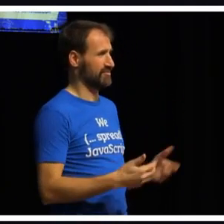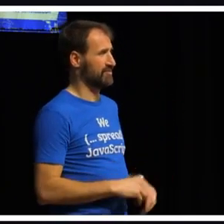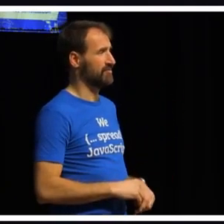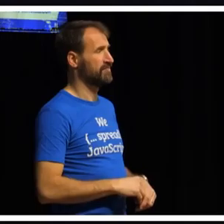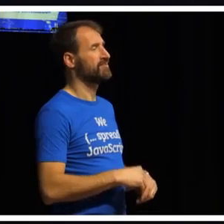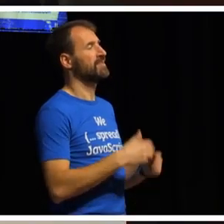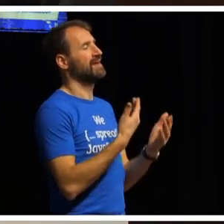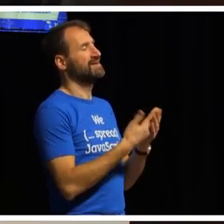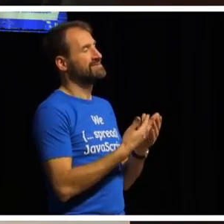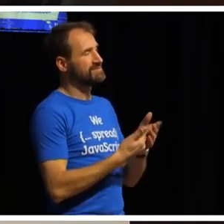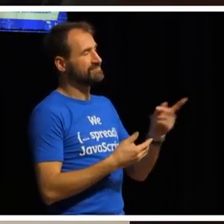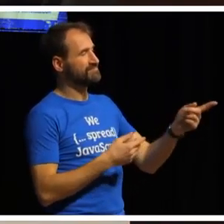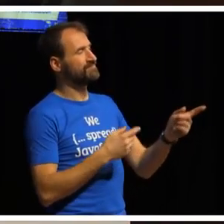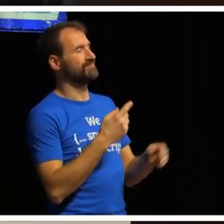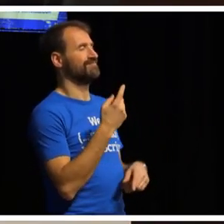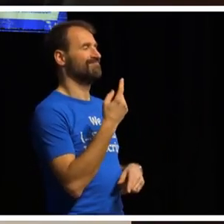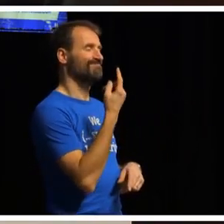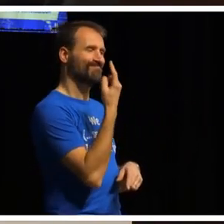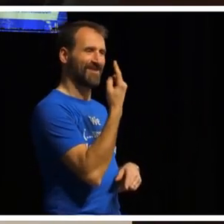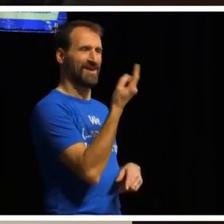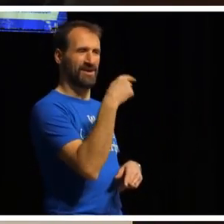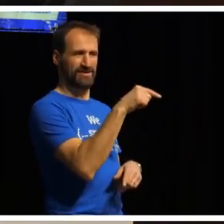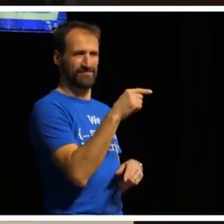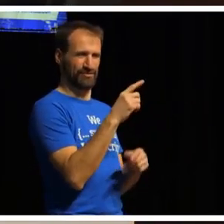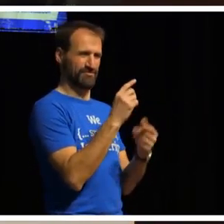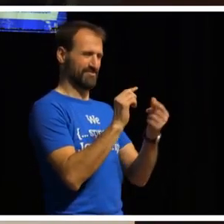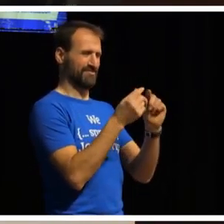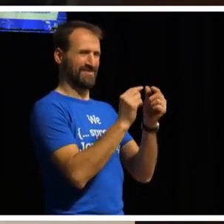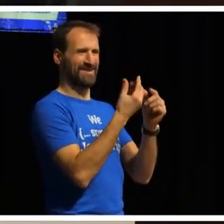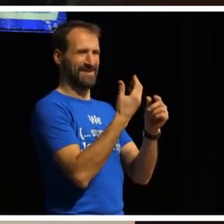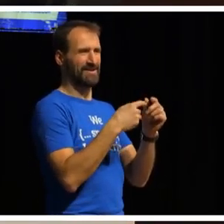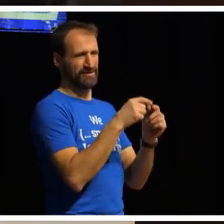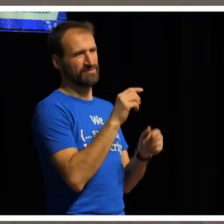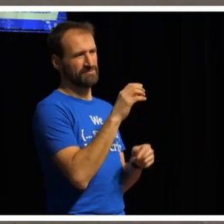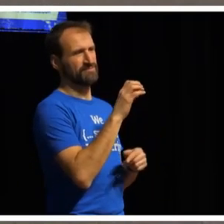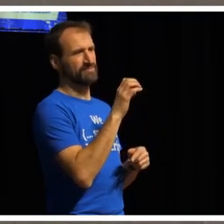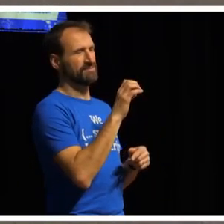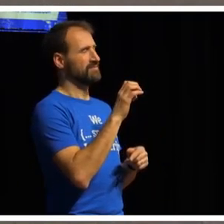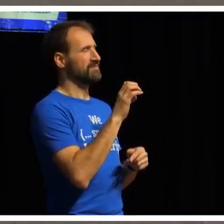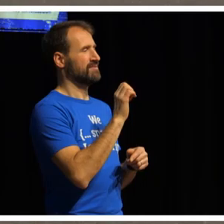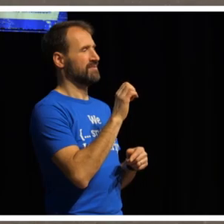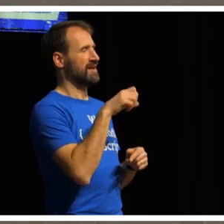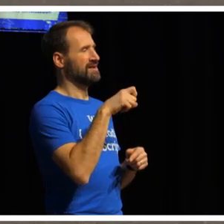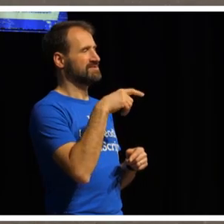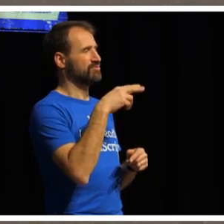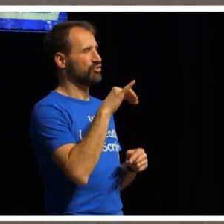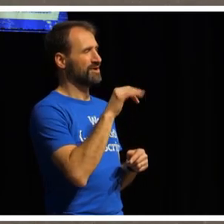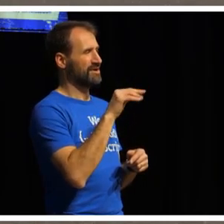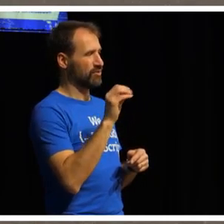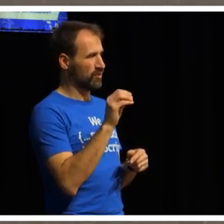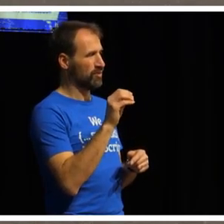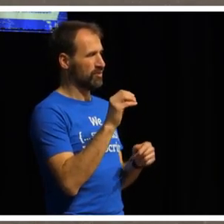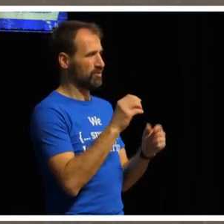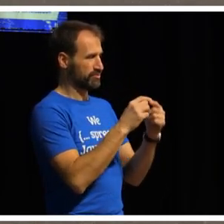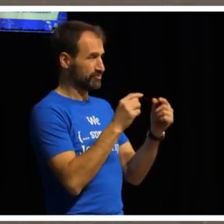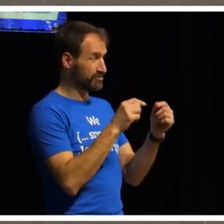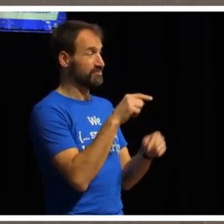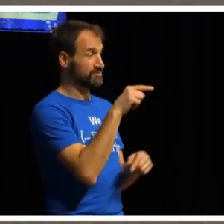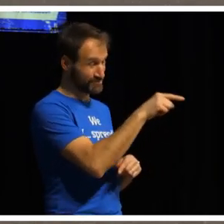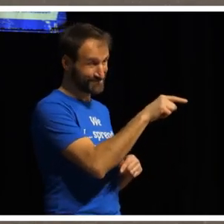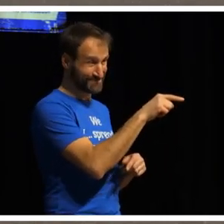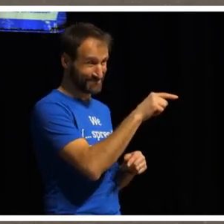So this is one of those devices that runs JavaScript. It's called the Espruino Pico. It's got the same chip that you